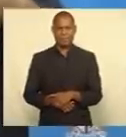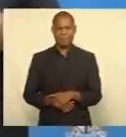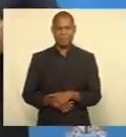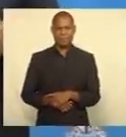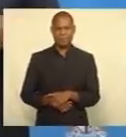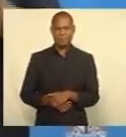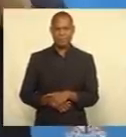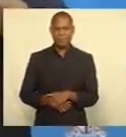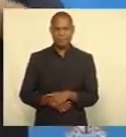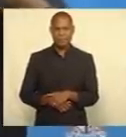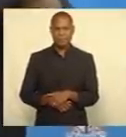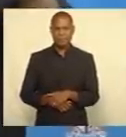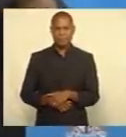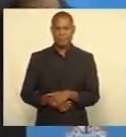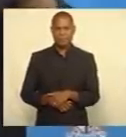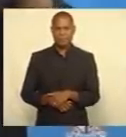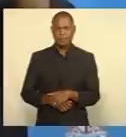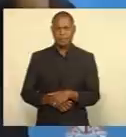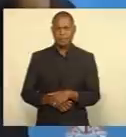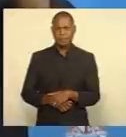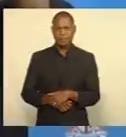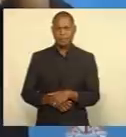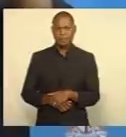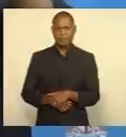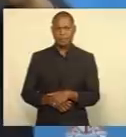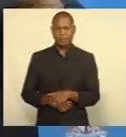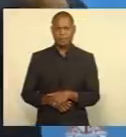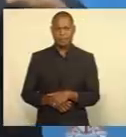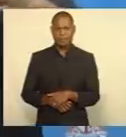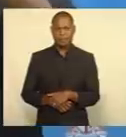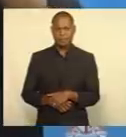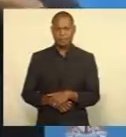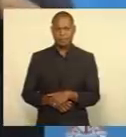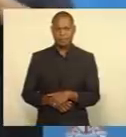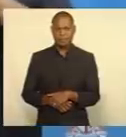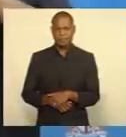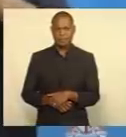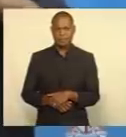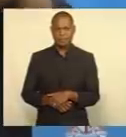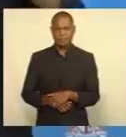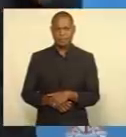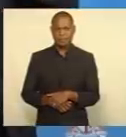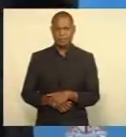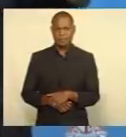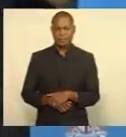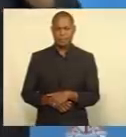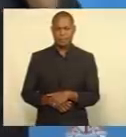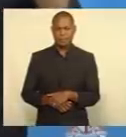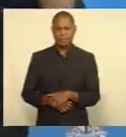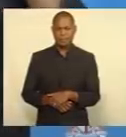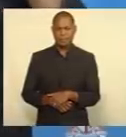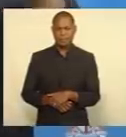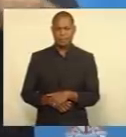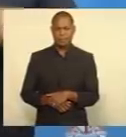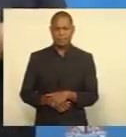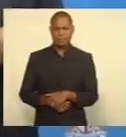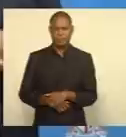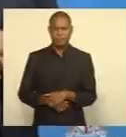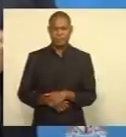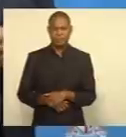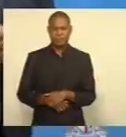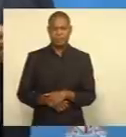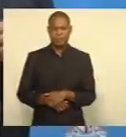official sources, publishing stories without the proper context, sparking panic among the